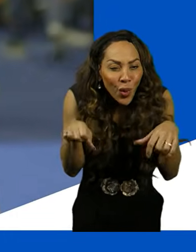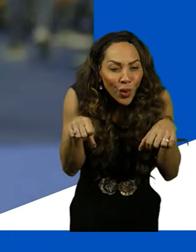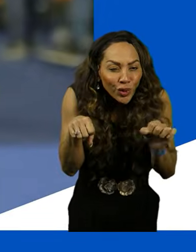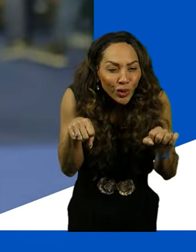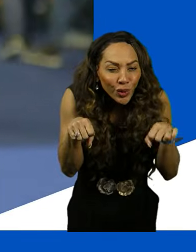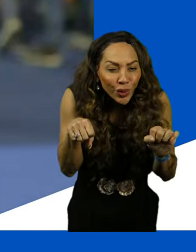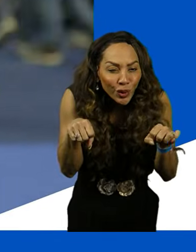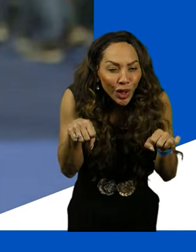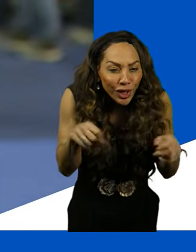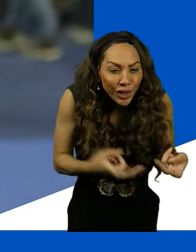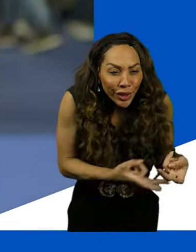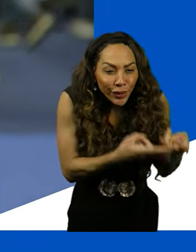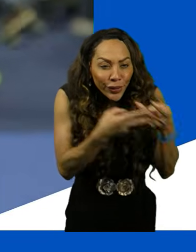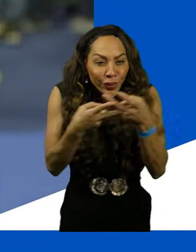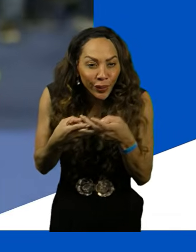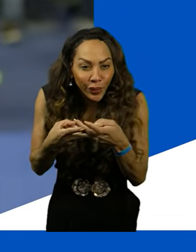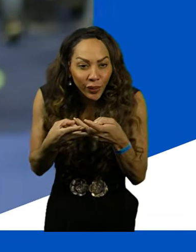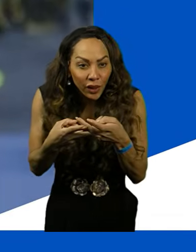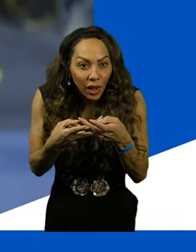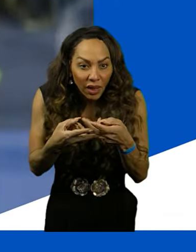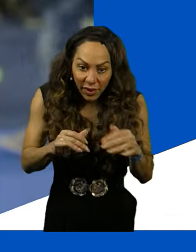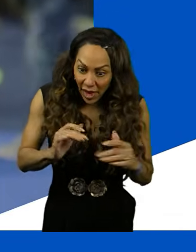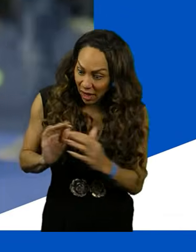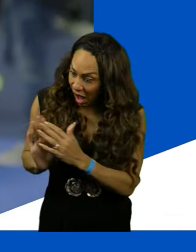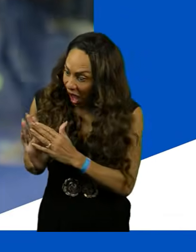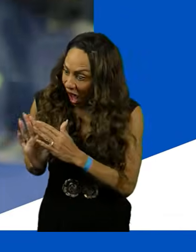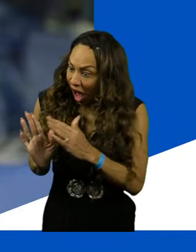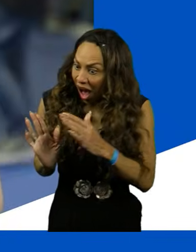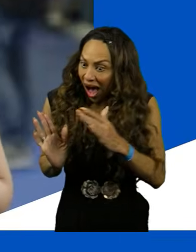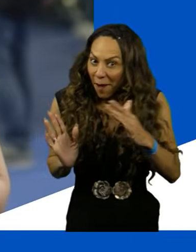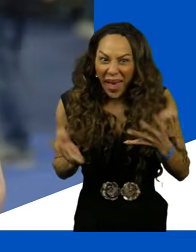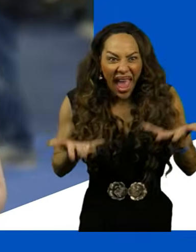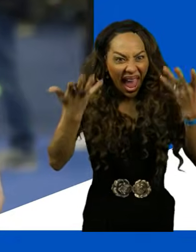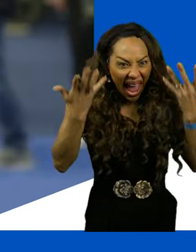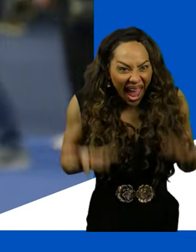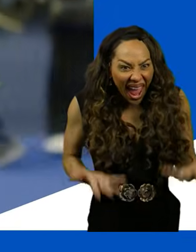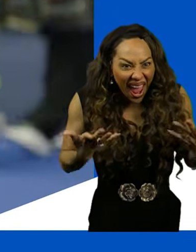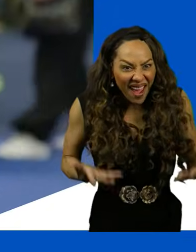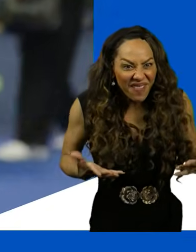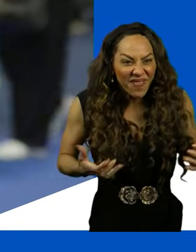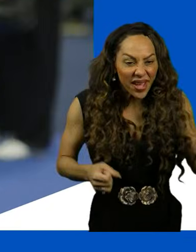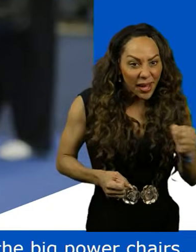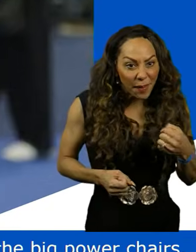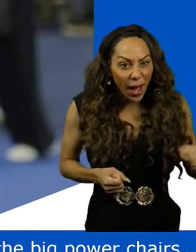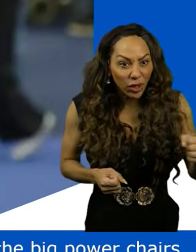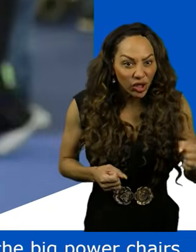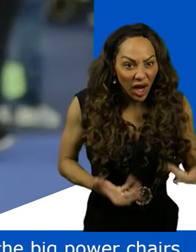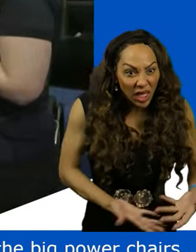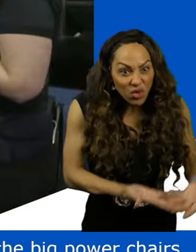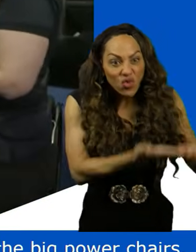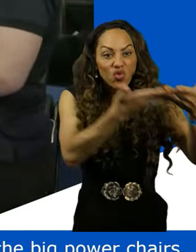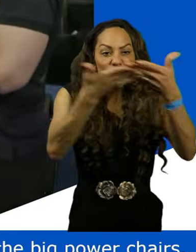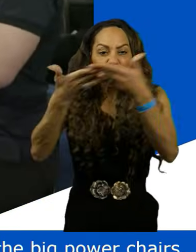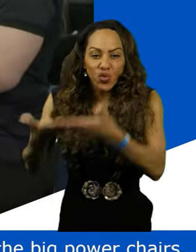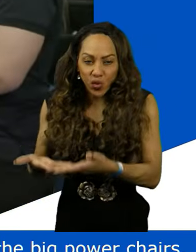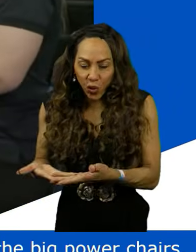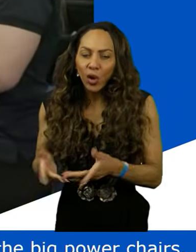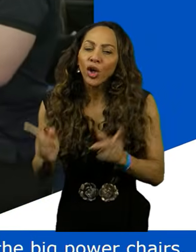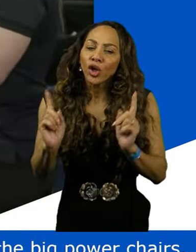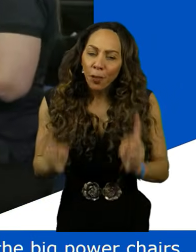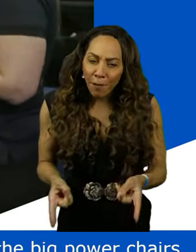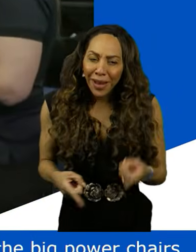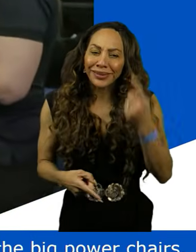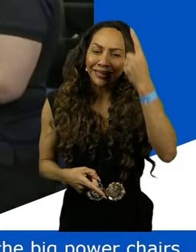right up to those big sort of power chairs. The only consideration you would have to make is compatibility. So Fabulous. We've got a whole team